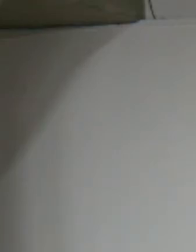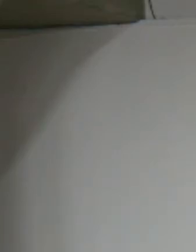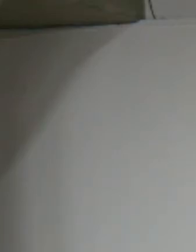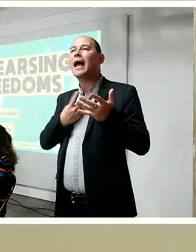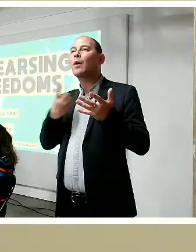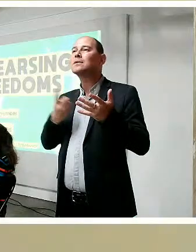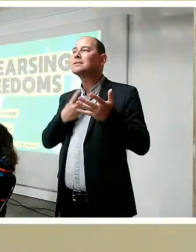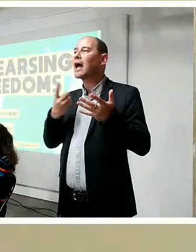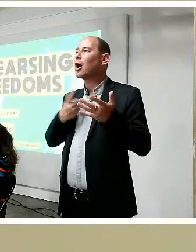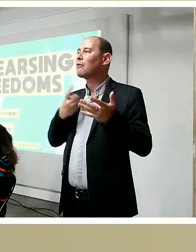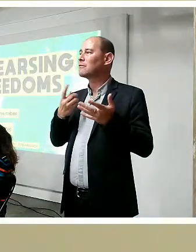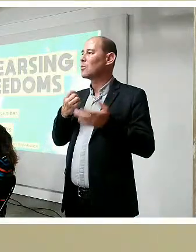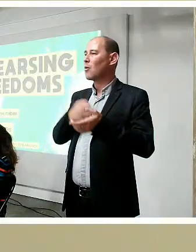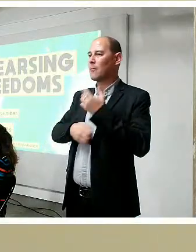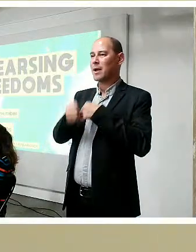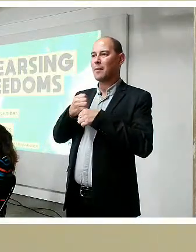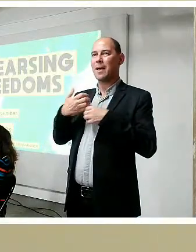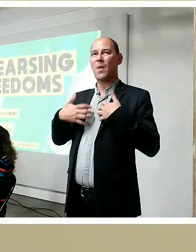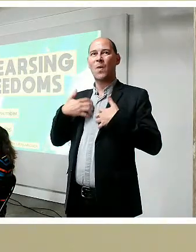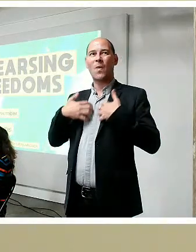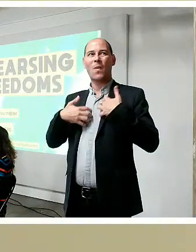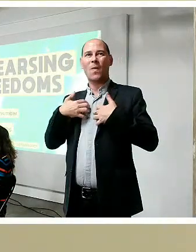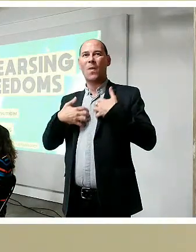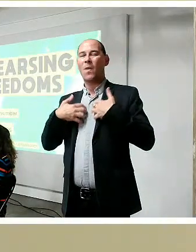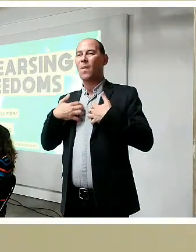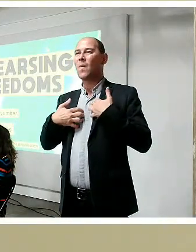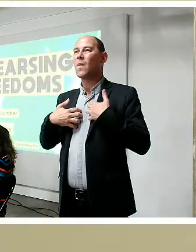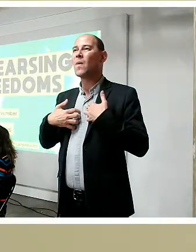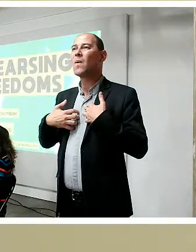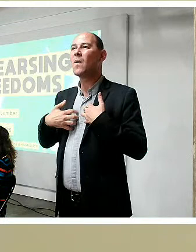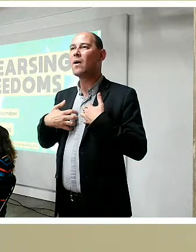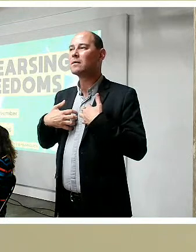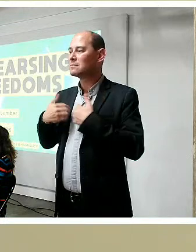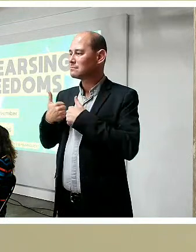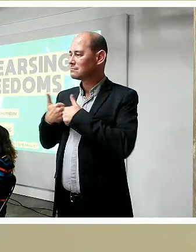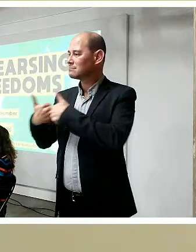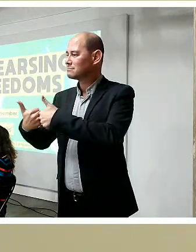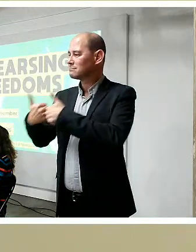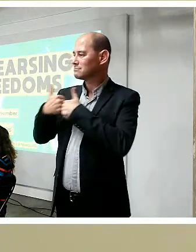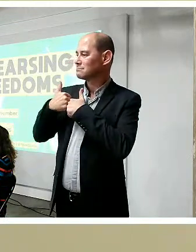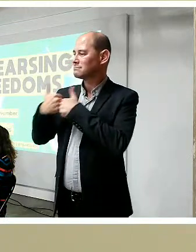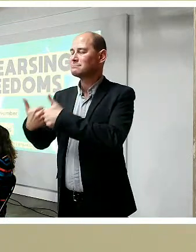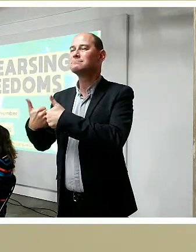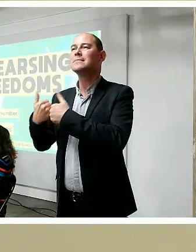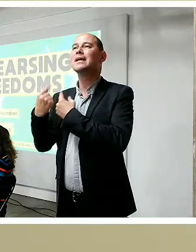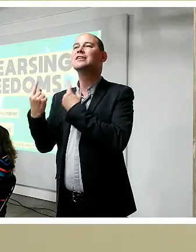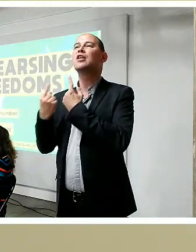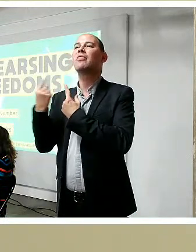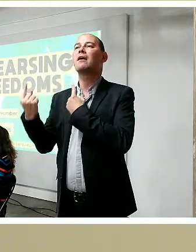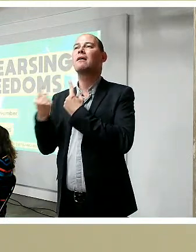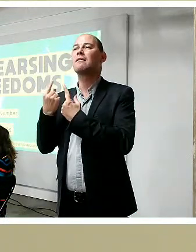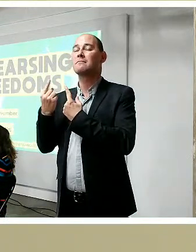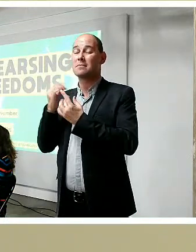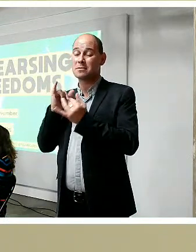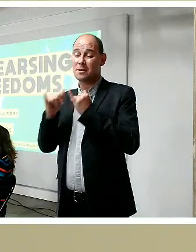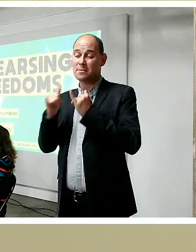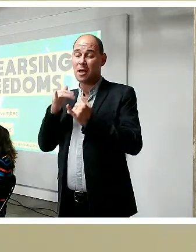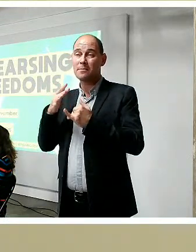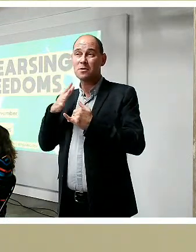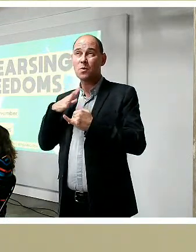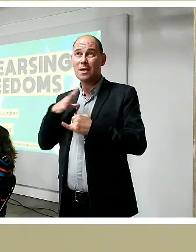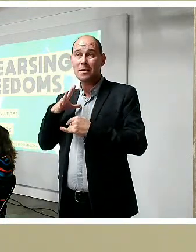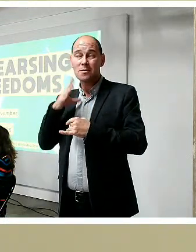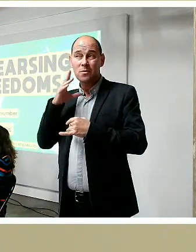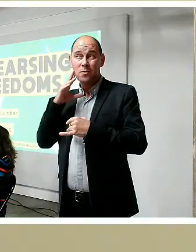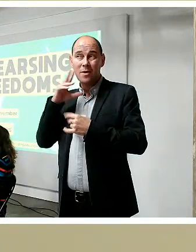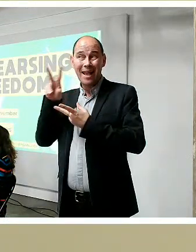getting excited about even, like, leaning on each other. And sometimes you need to hear the very words that you could say to